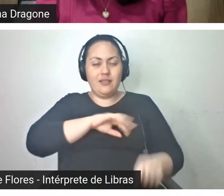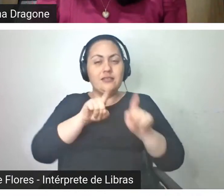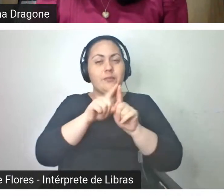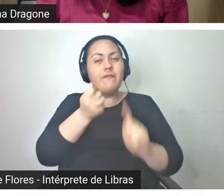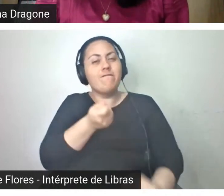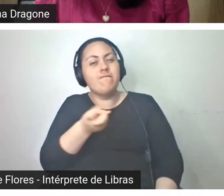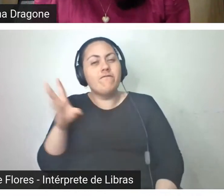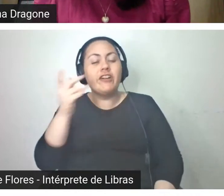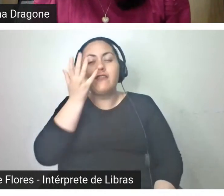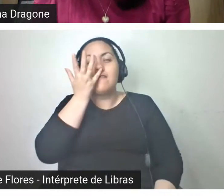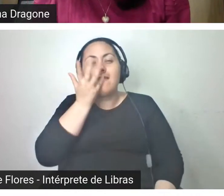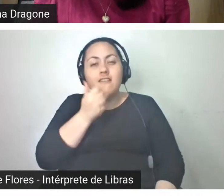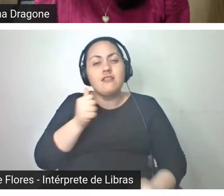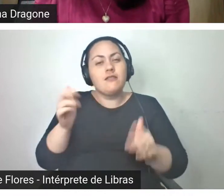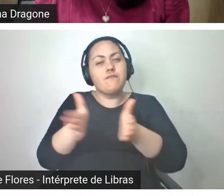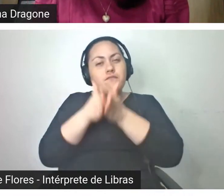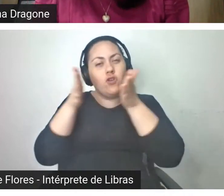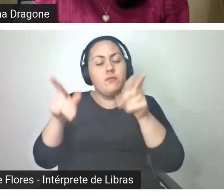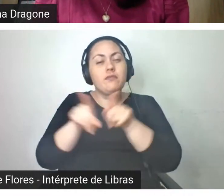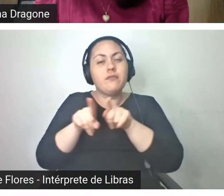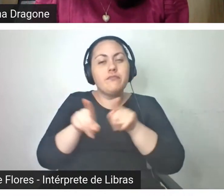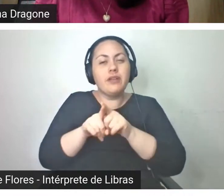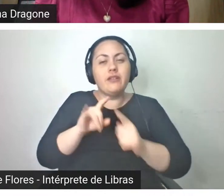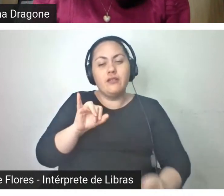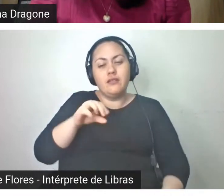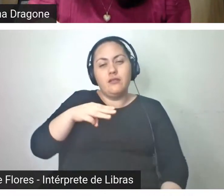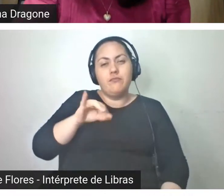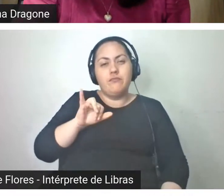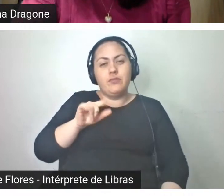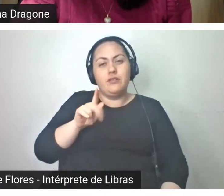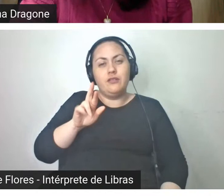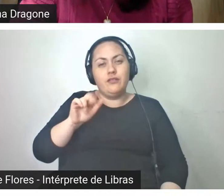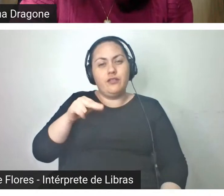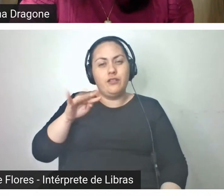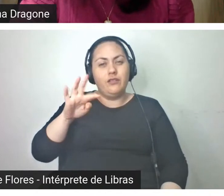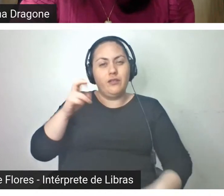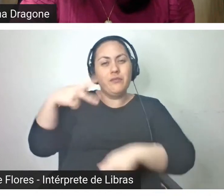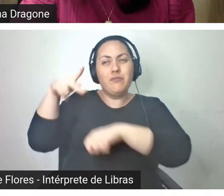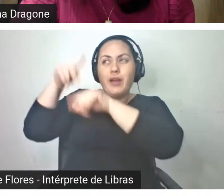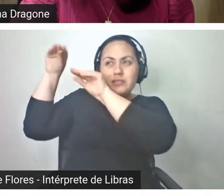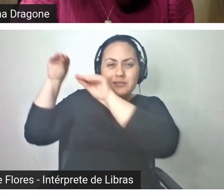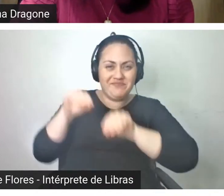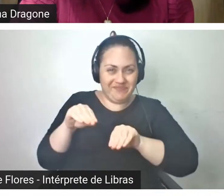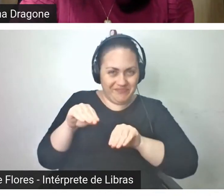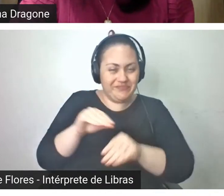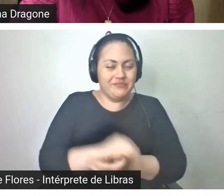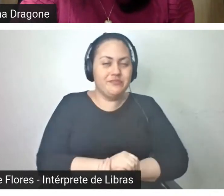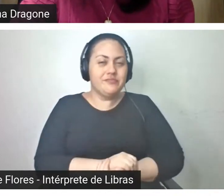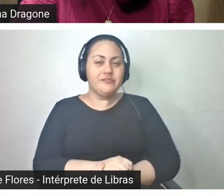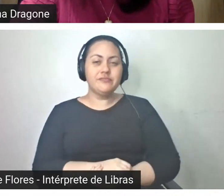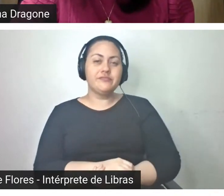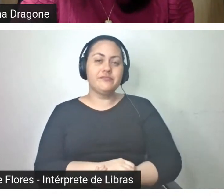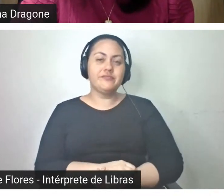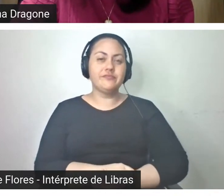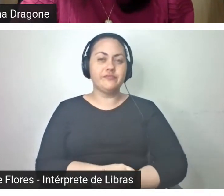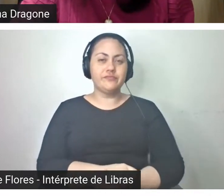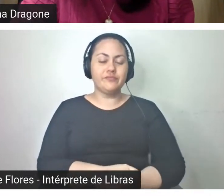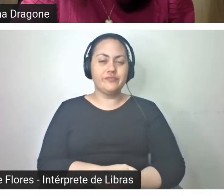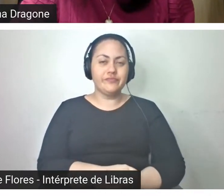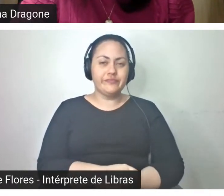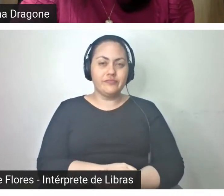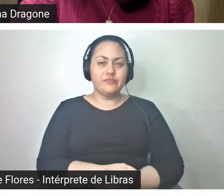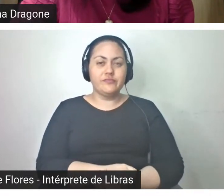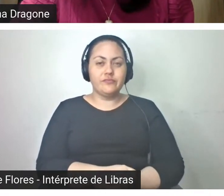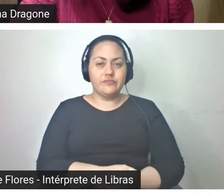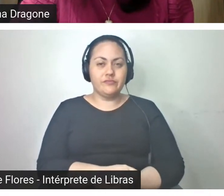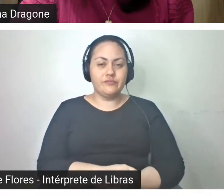questions is that if you could address or talk a little bit more about the districts with low-income districts, especially